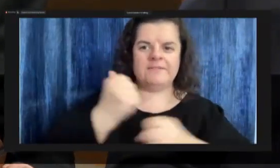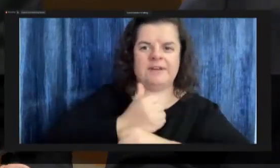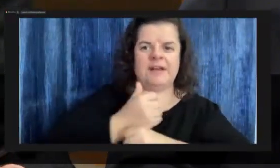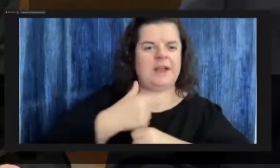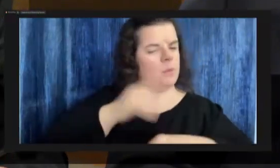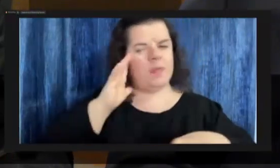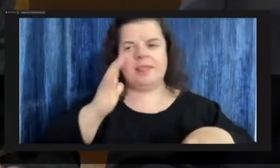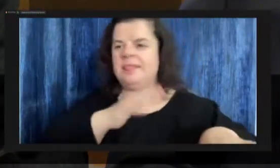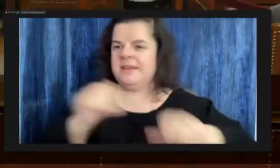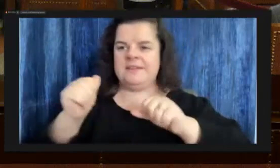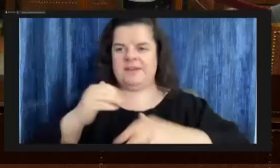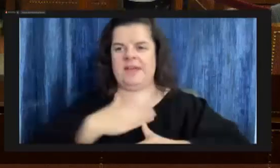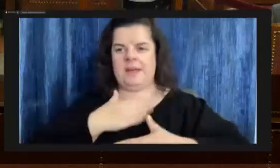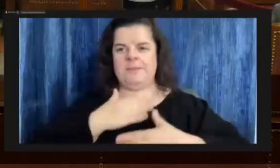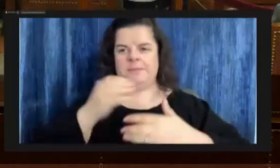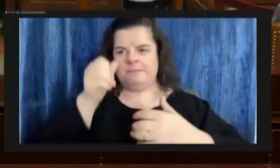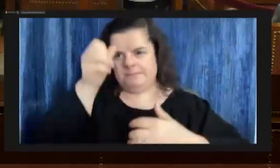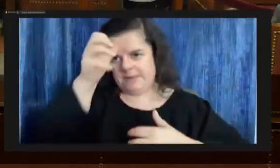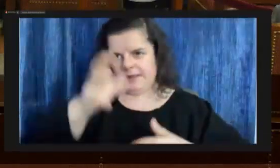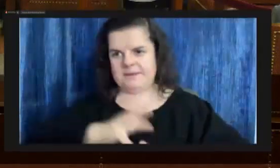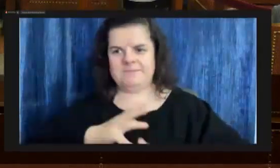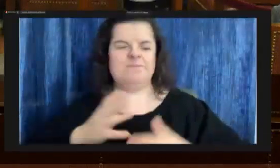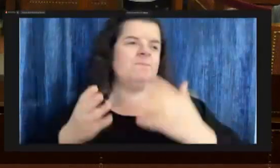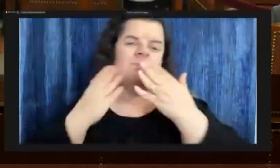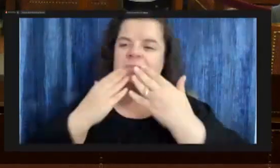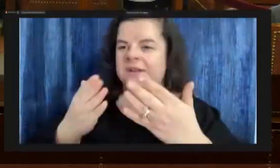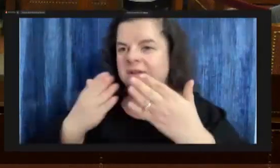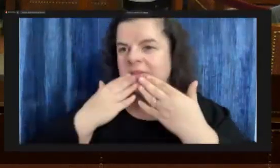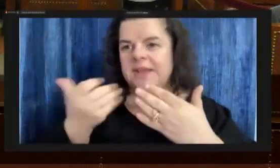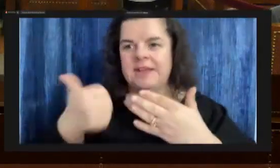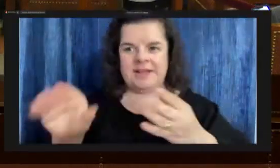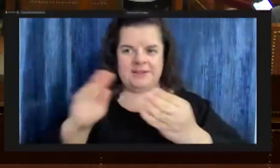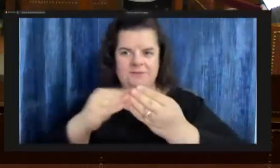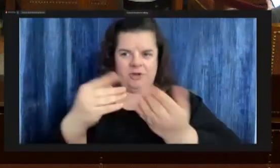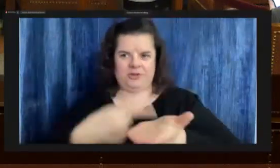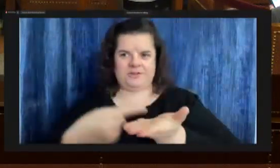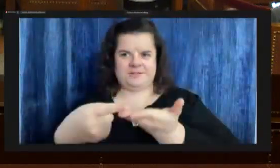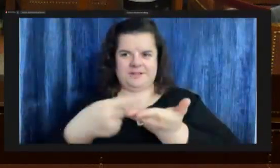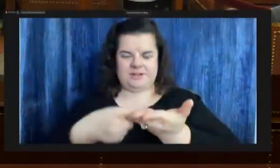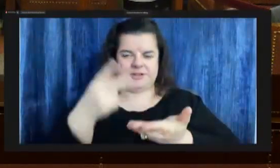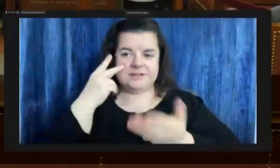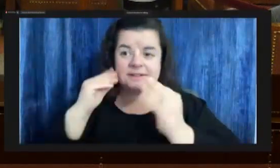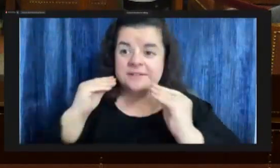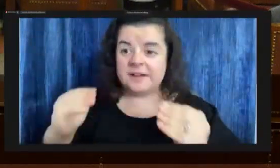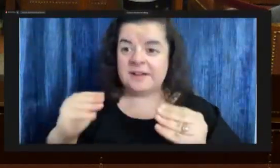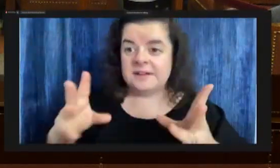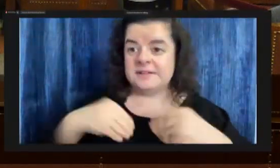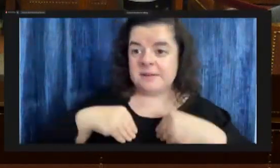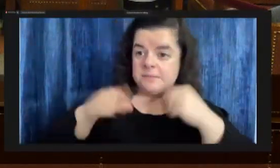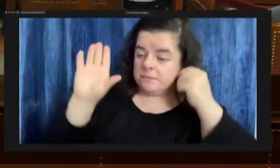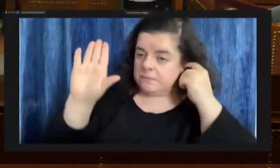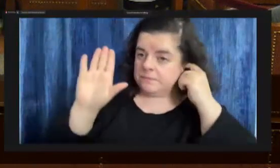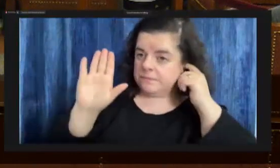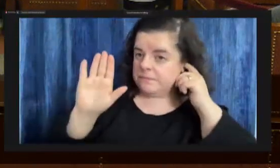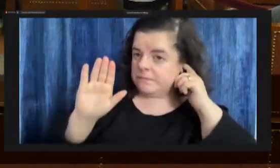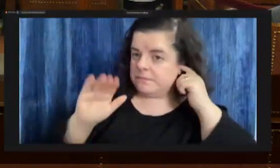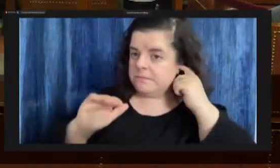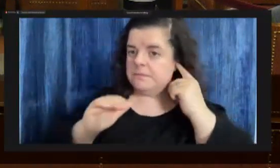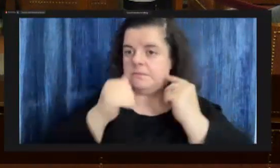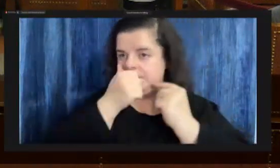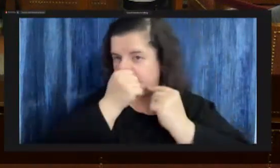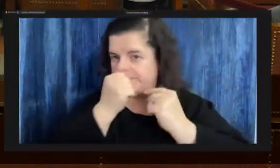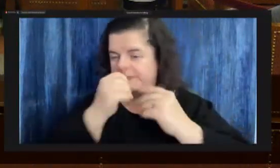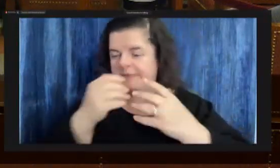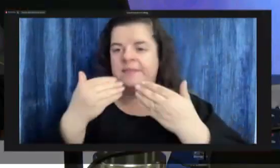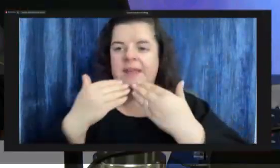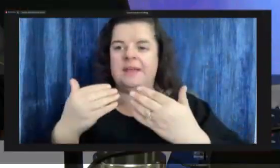man. Thank you. Thank you. Any further discussion? Seeing none, all those in favor say aye. Aye. Thank you, everybody. Operating